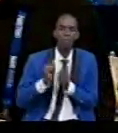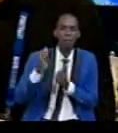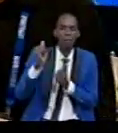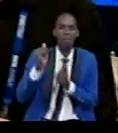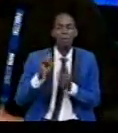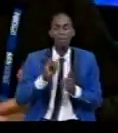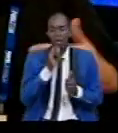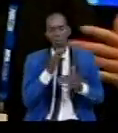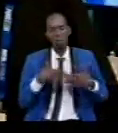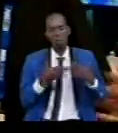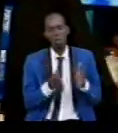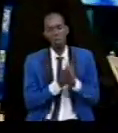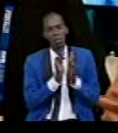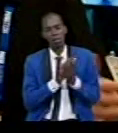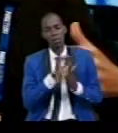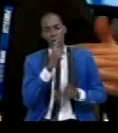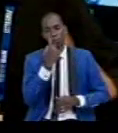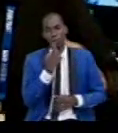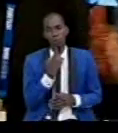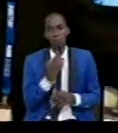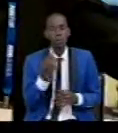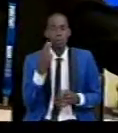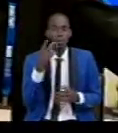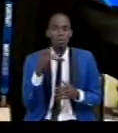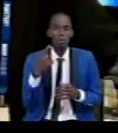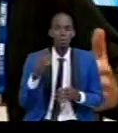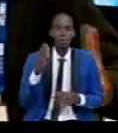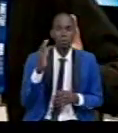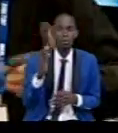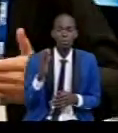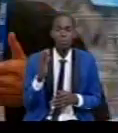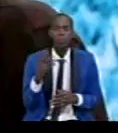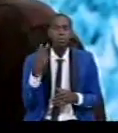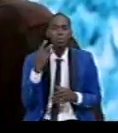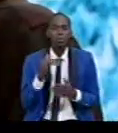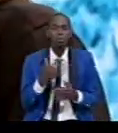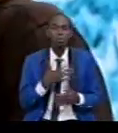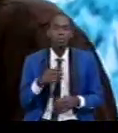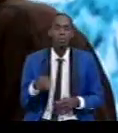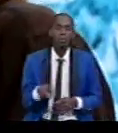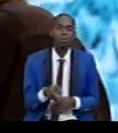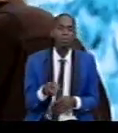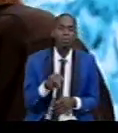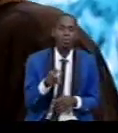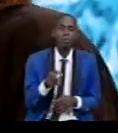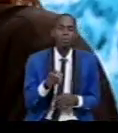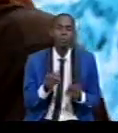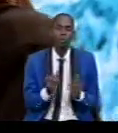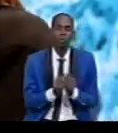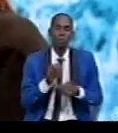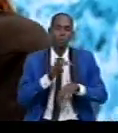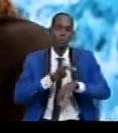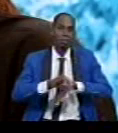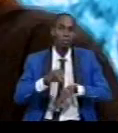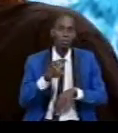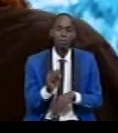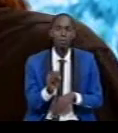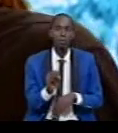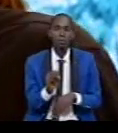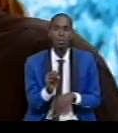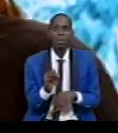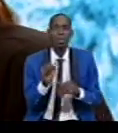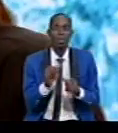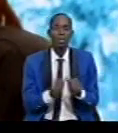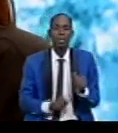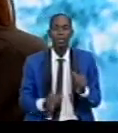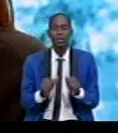glad you asked that. As I was giving that testimony before of my kind of journey through the ministries that God has placed me with,